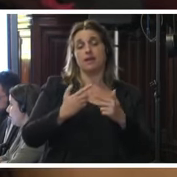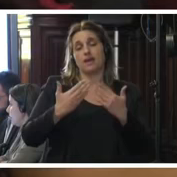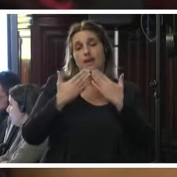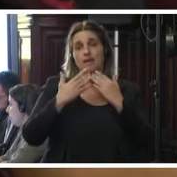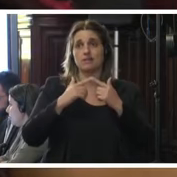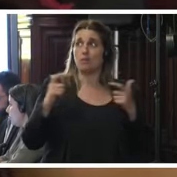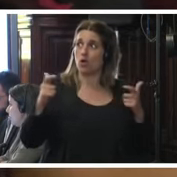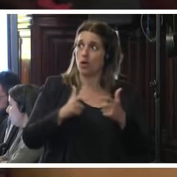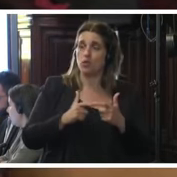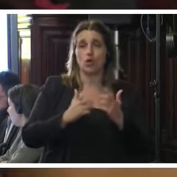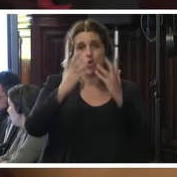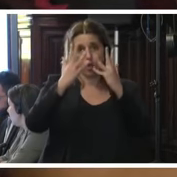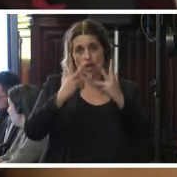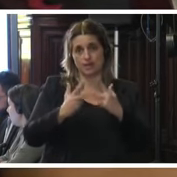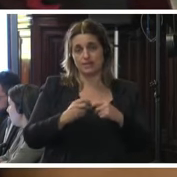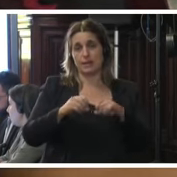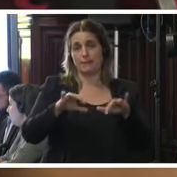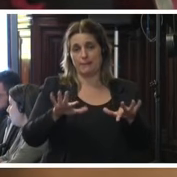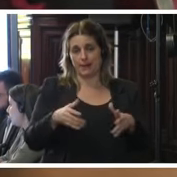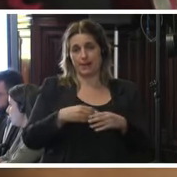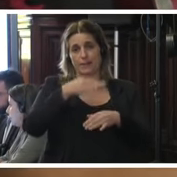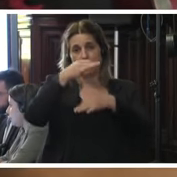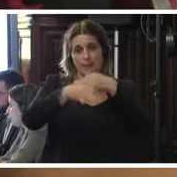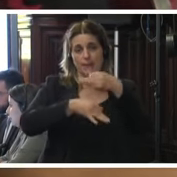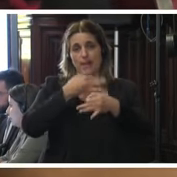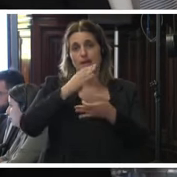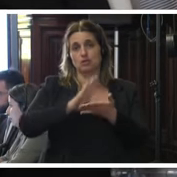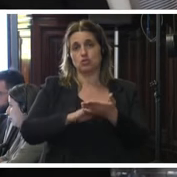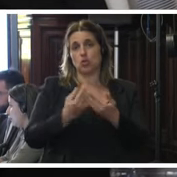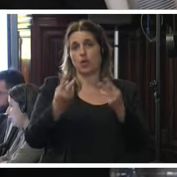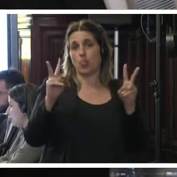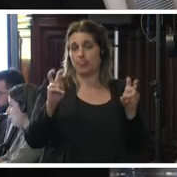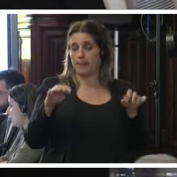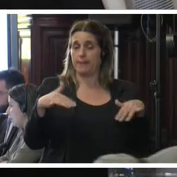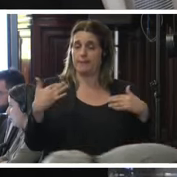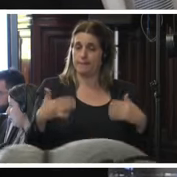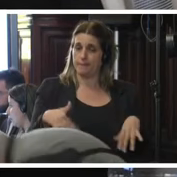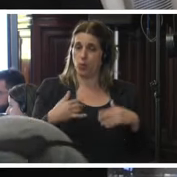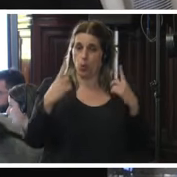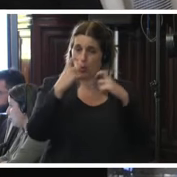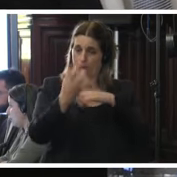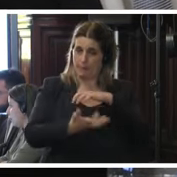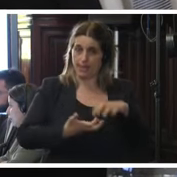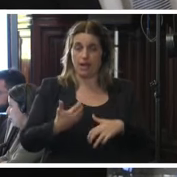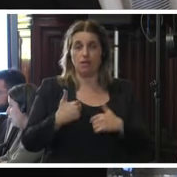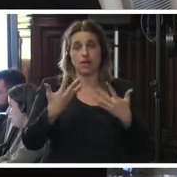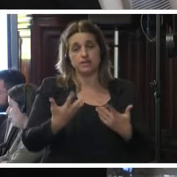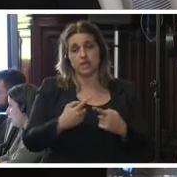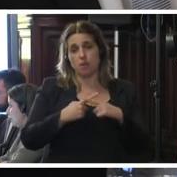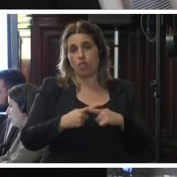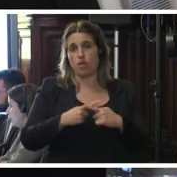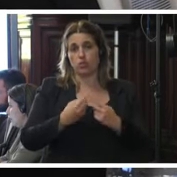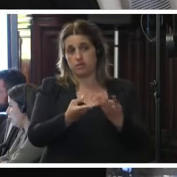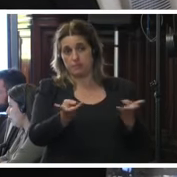a subject which is very dear to us. We are very happy to discuss it publicly.